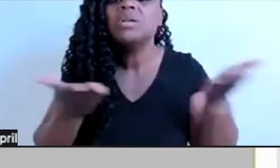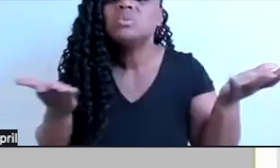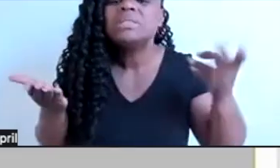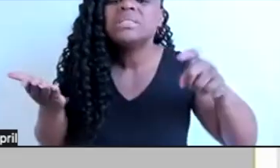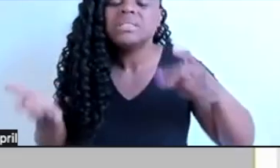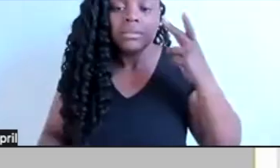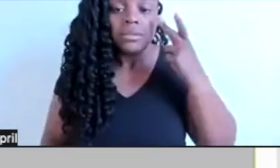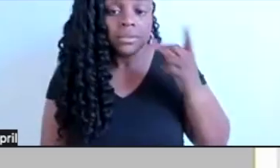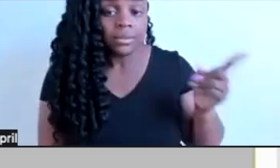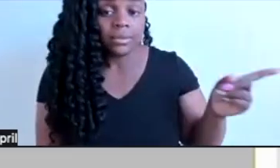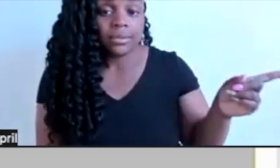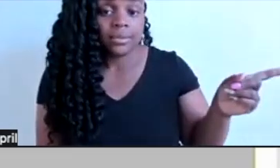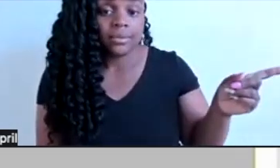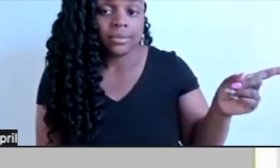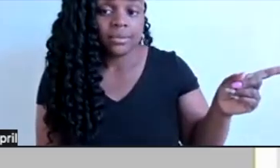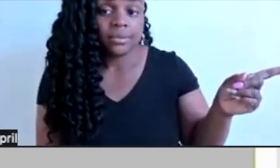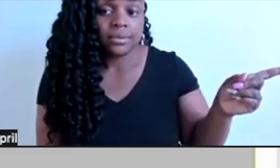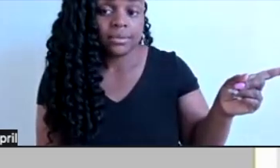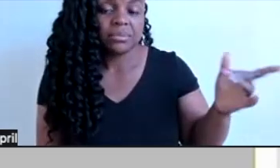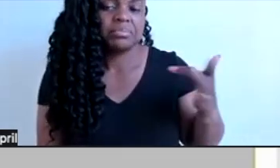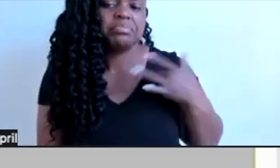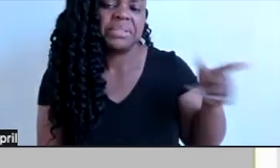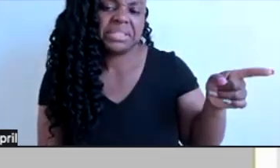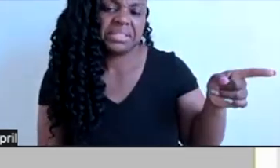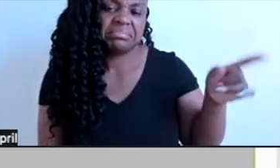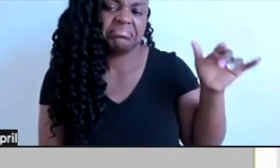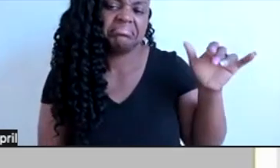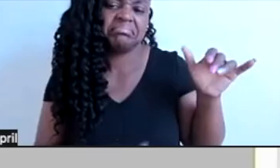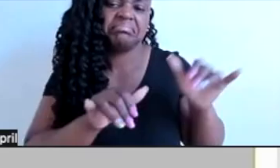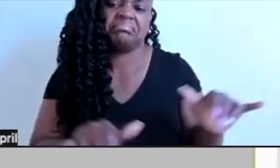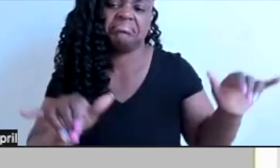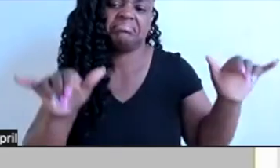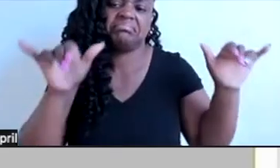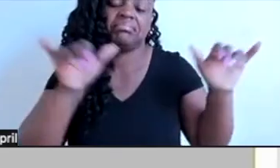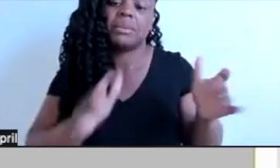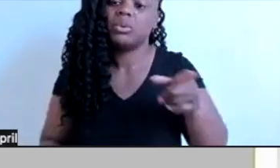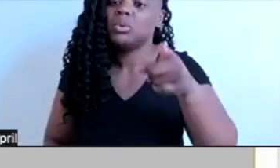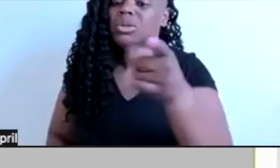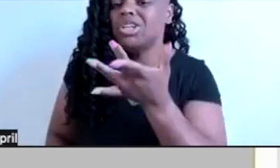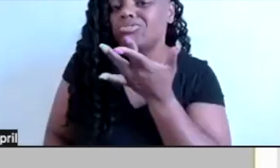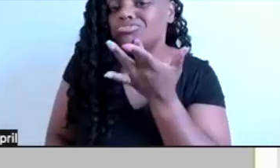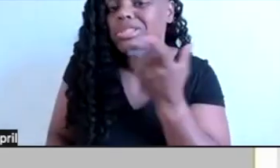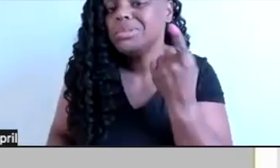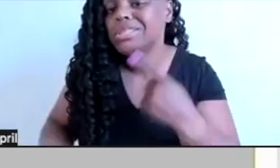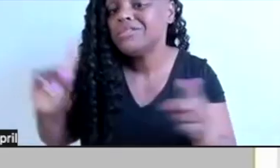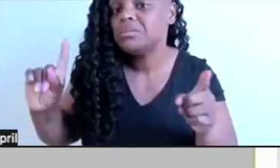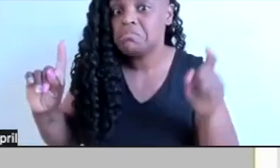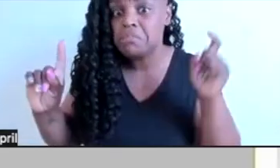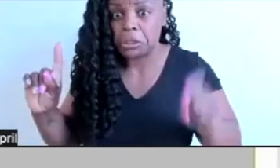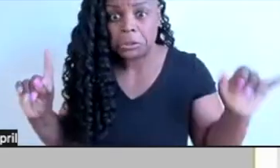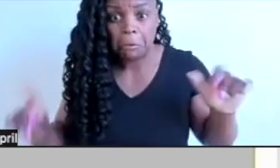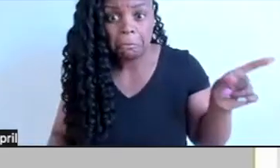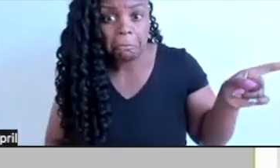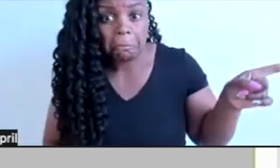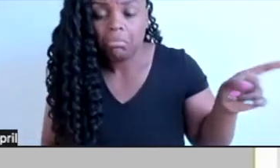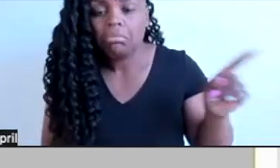These are the common top 5 supplies, but your top 5 may be different. You may have thought of more than 5. Some people pack a